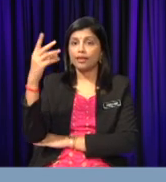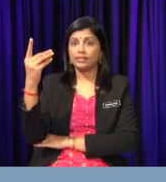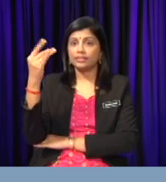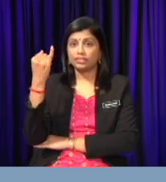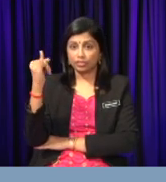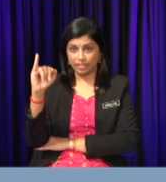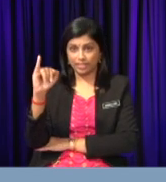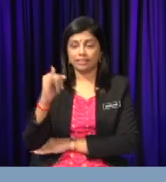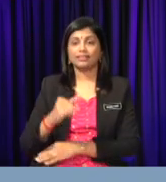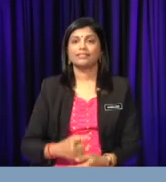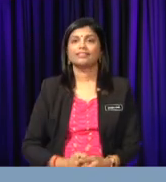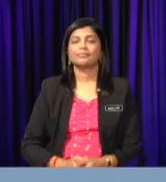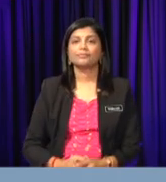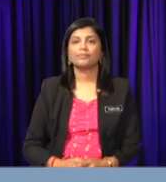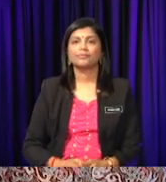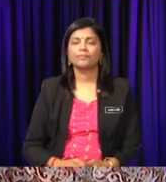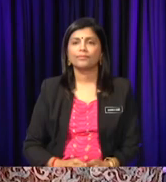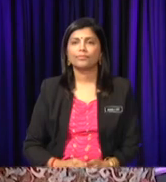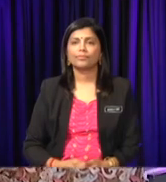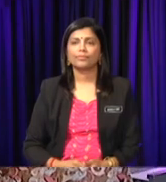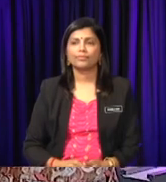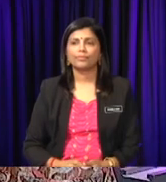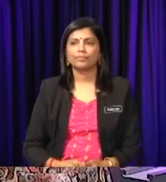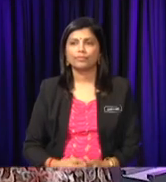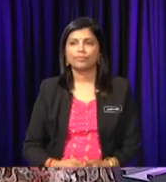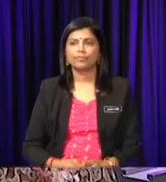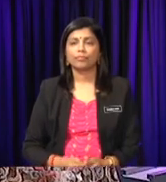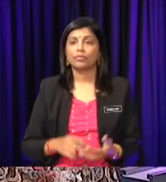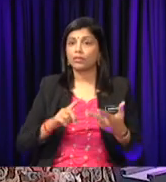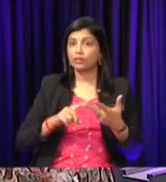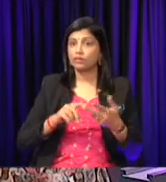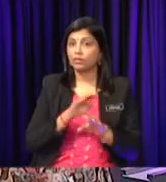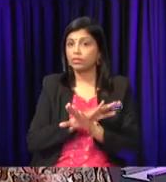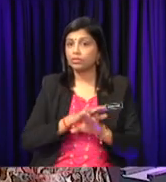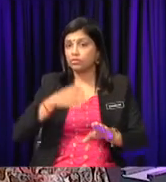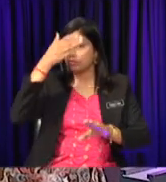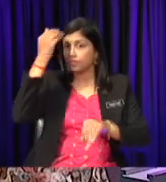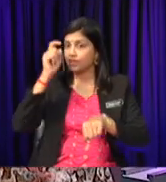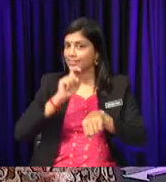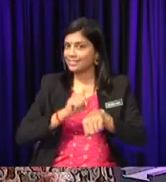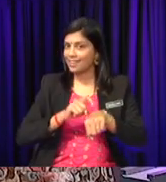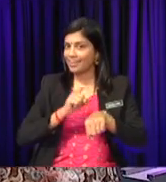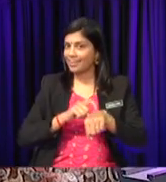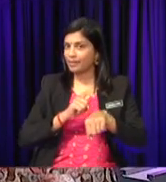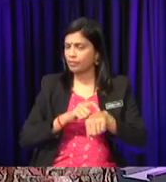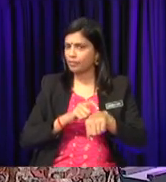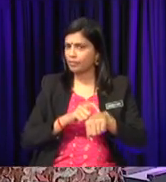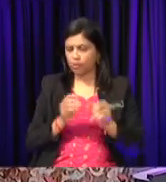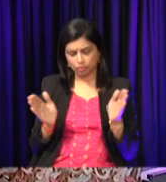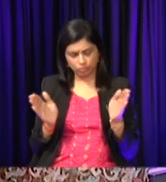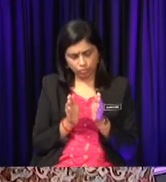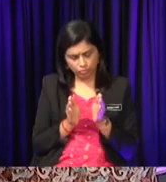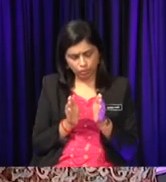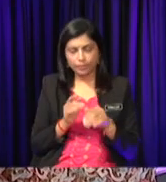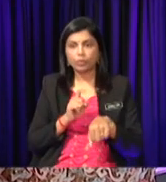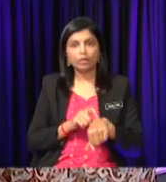basic life. Okay. Right. And most importantly, keep an eye on time because you're given very, very, very limited time mm-hmm. to respond. And